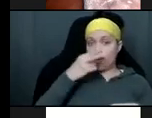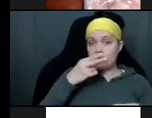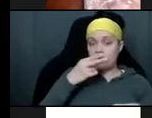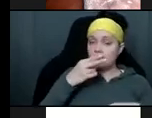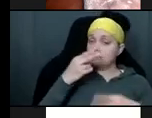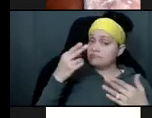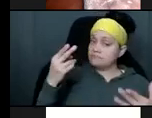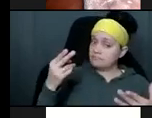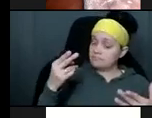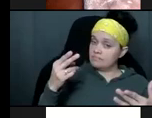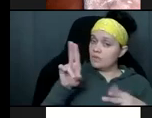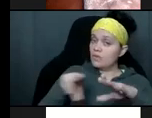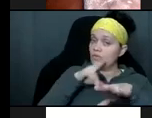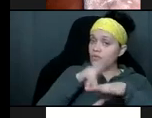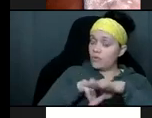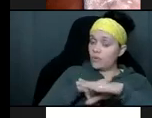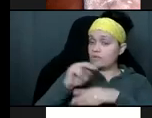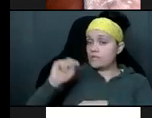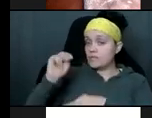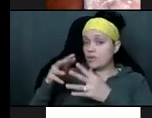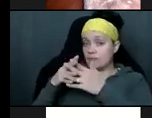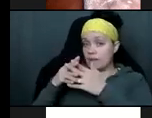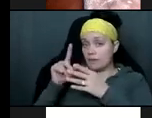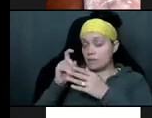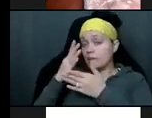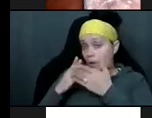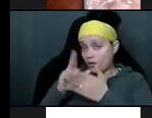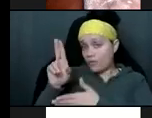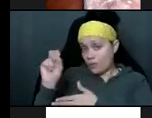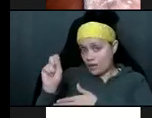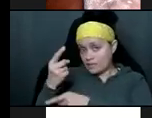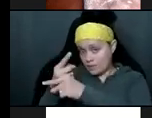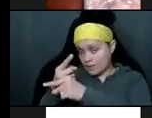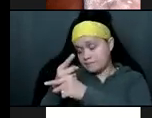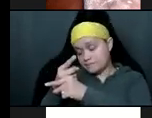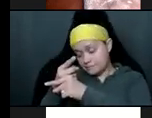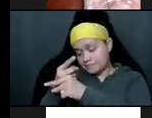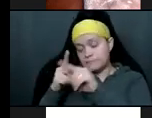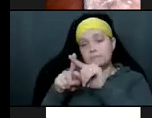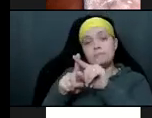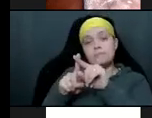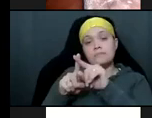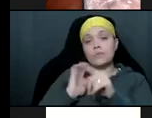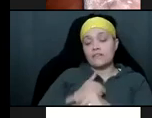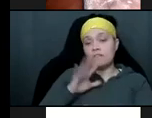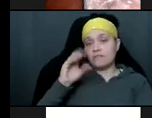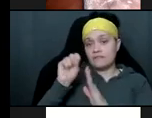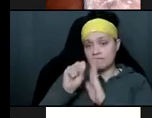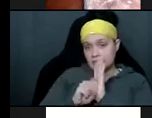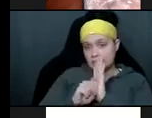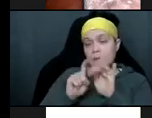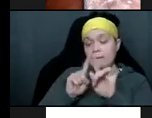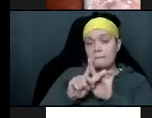hand, of course, is in North America because it's part of the United States, one of our 50